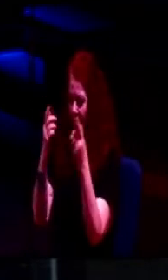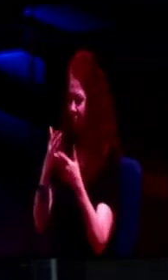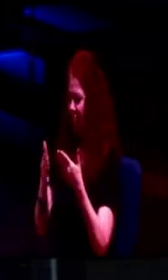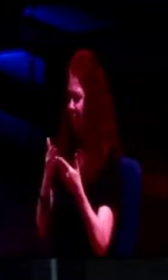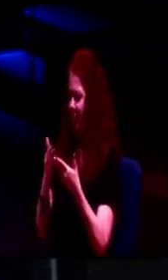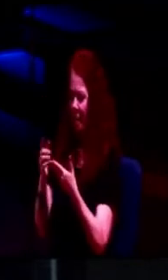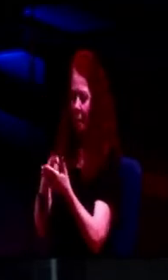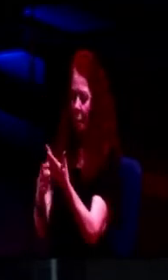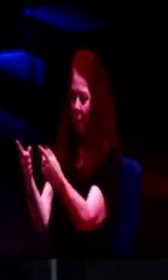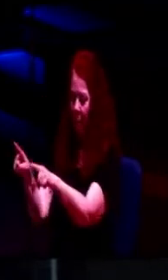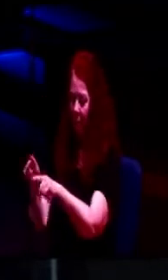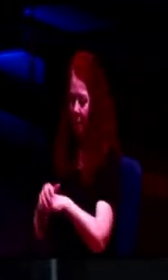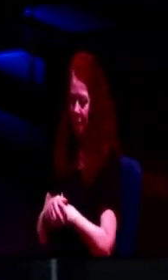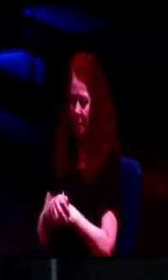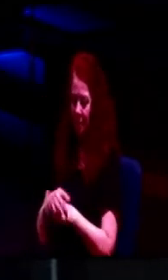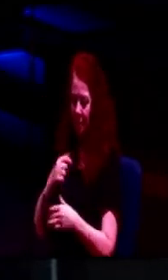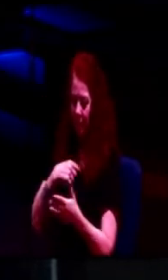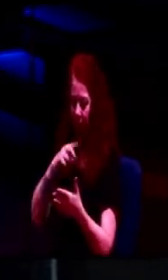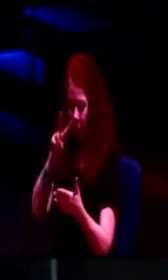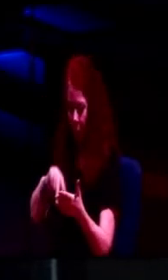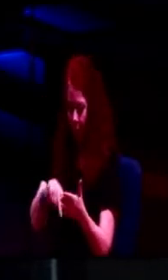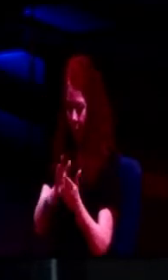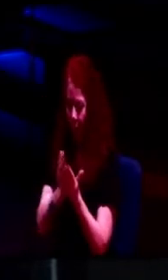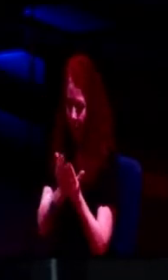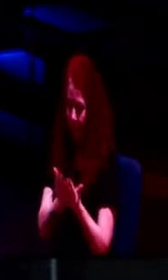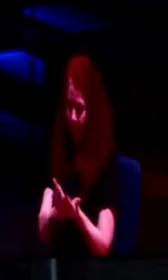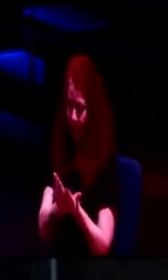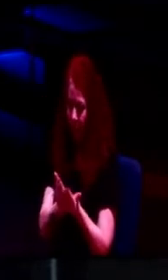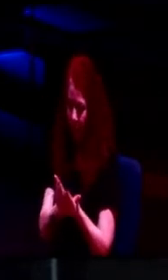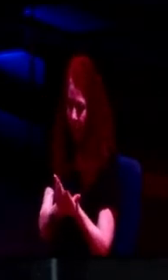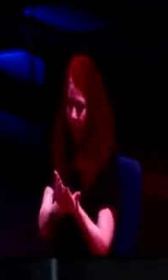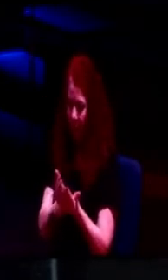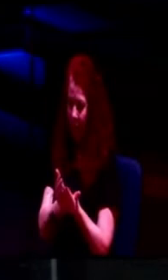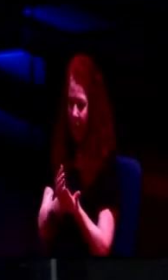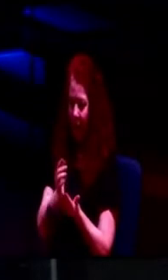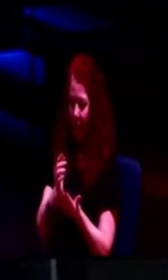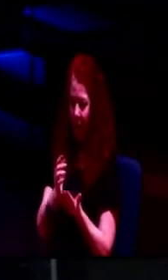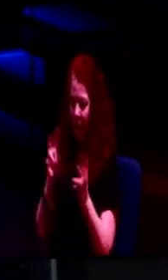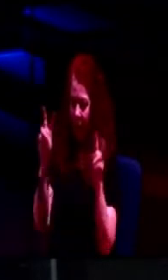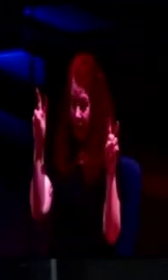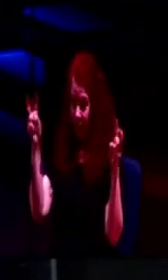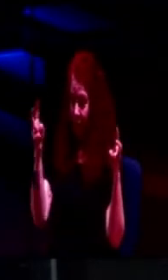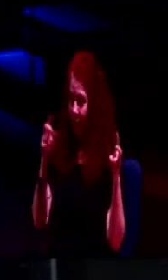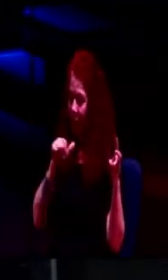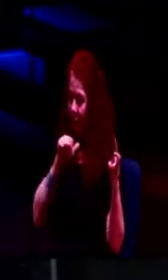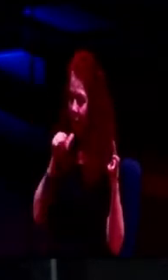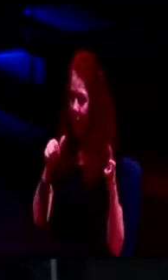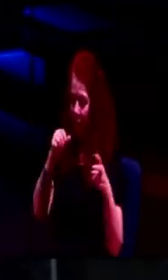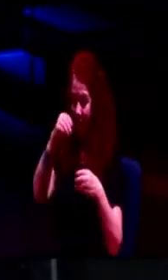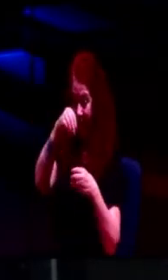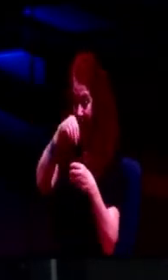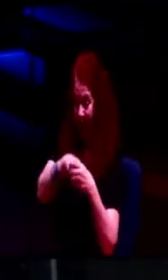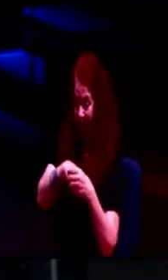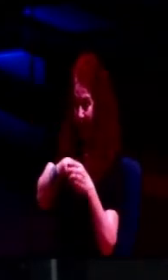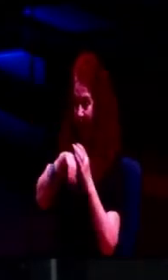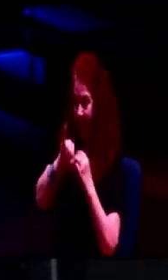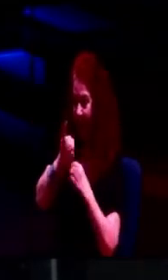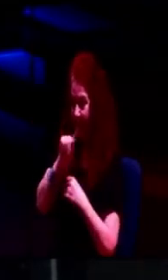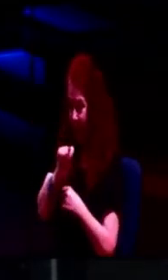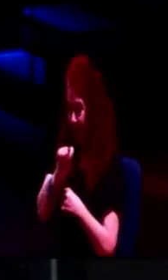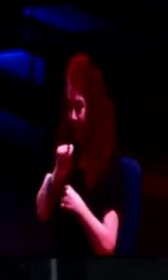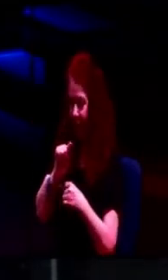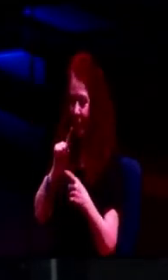I'm reading a book by Andy Stanley. It's titled Not In It to Win It. And he has a quote in there, and I love it. It says, the church is not here to